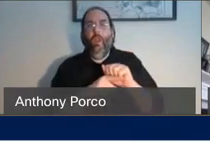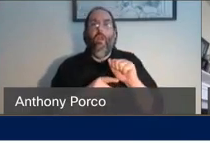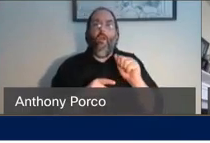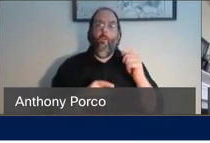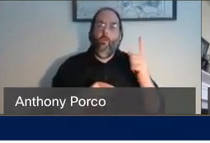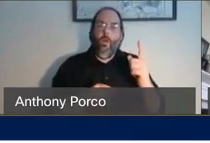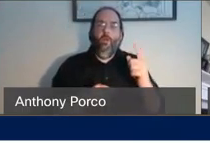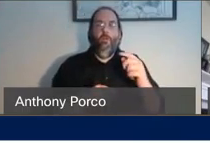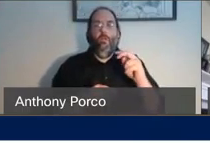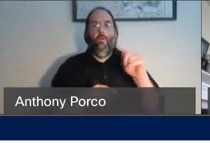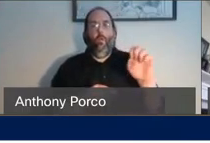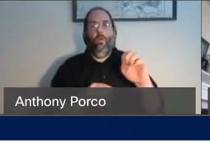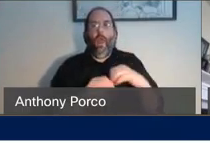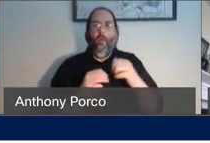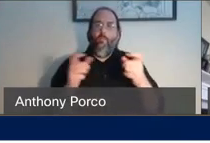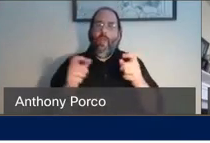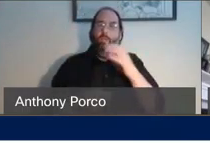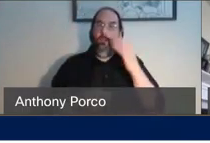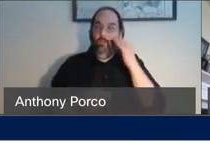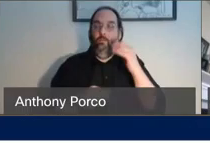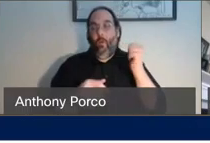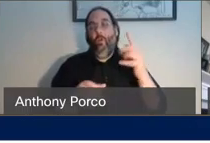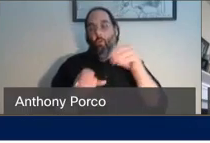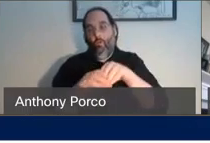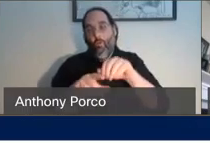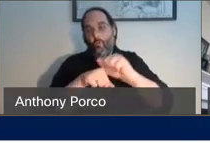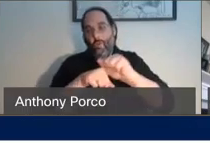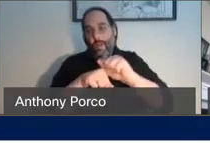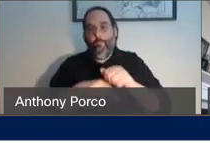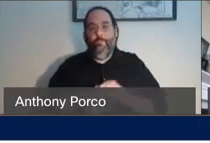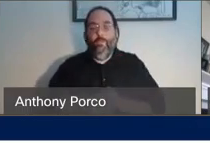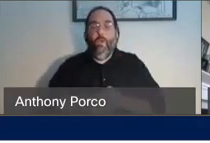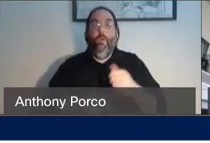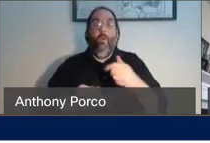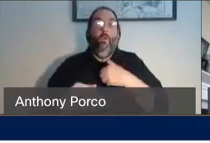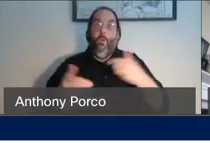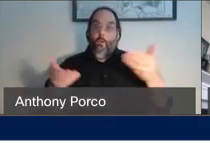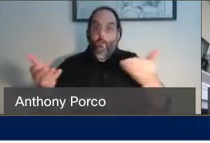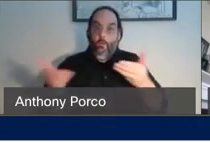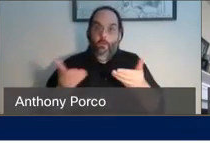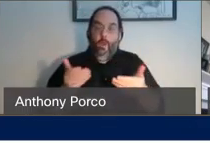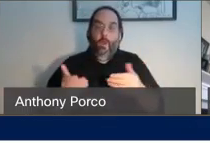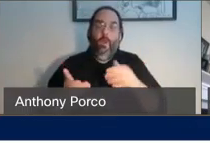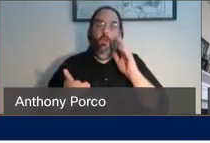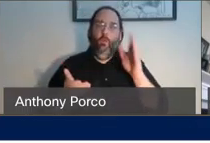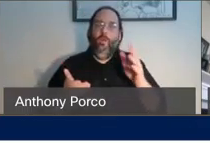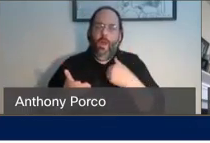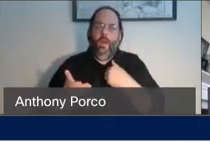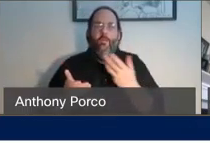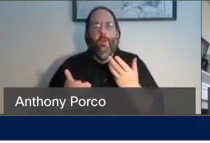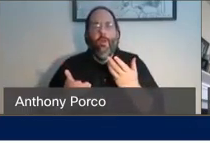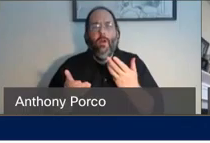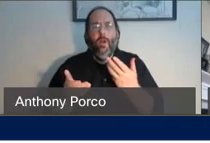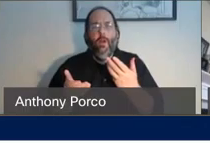to manage your cell phones. So we invite these trainings will be occurred